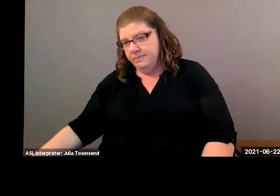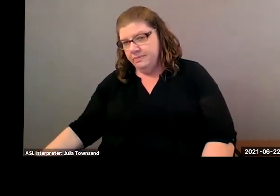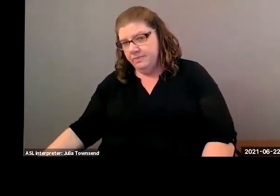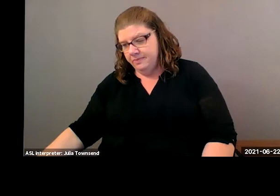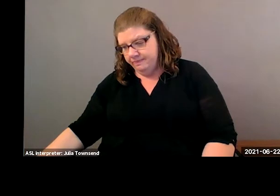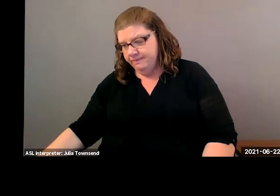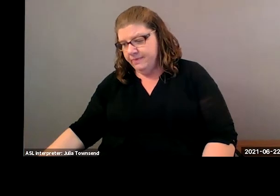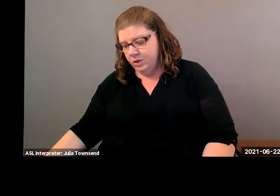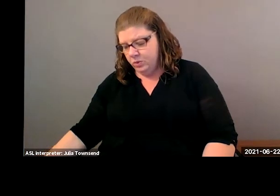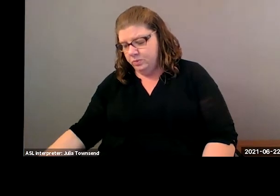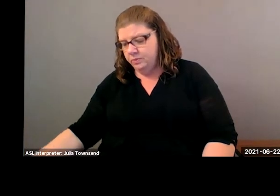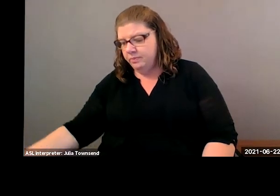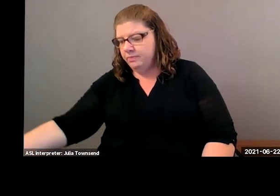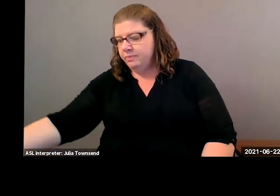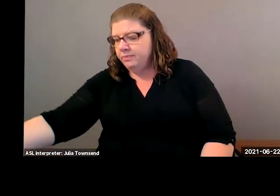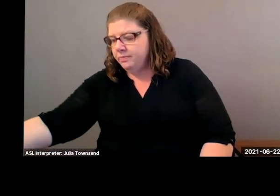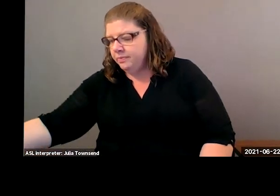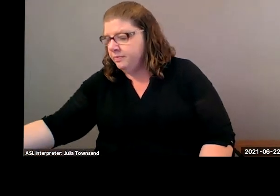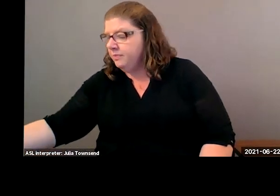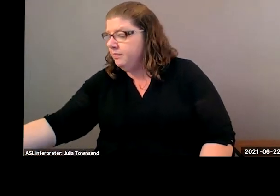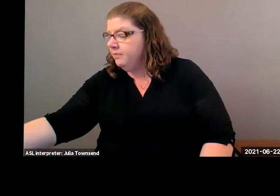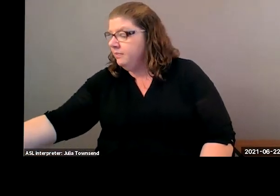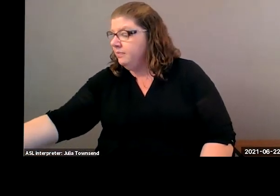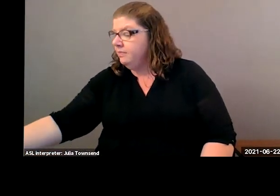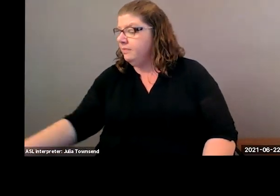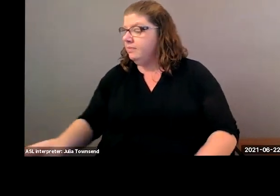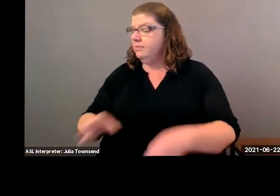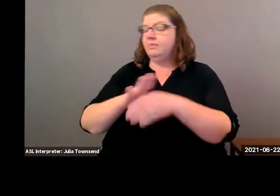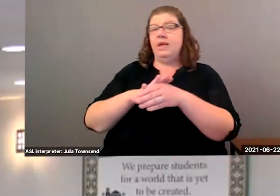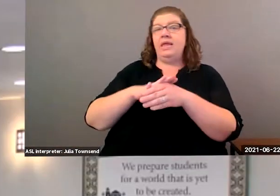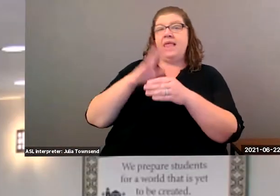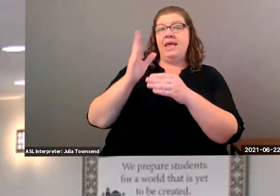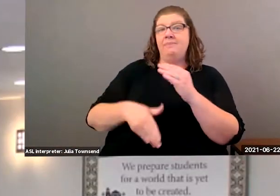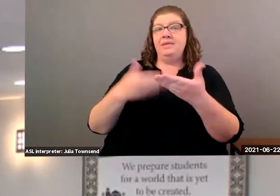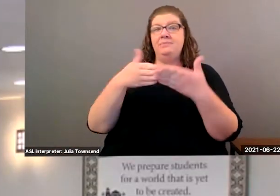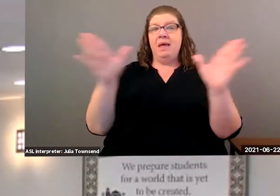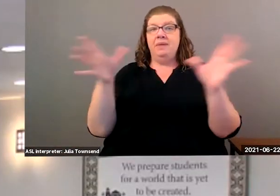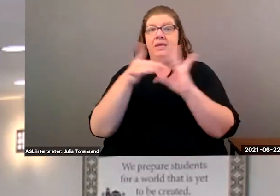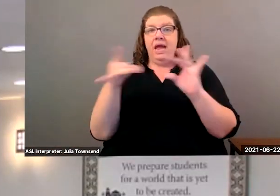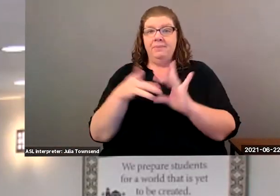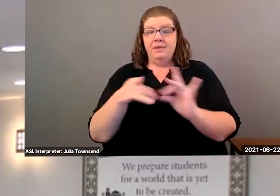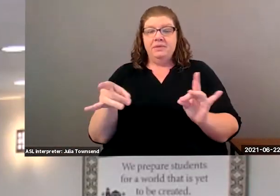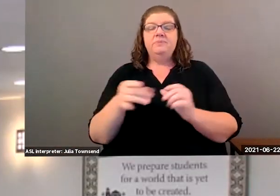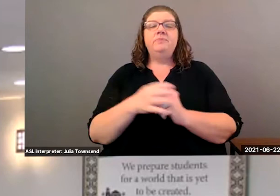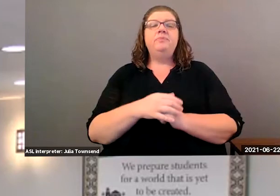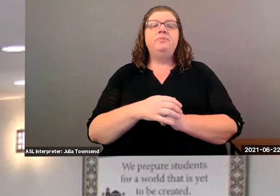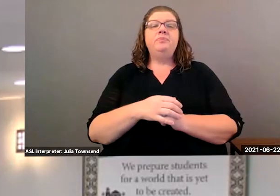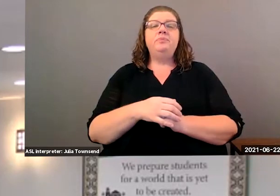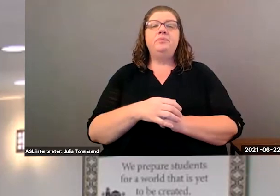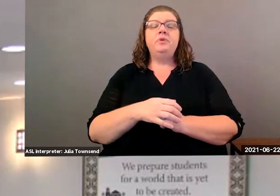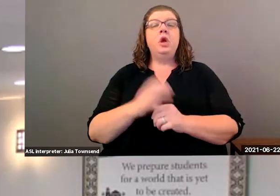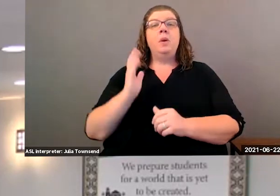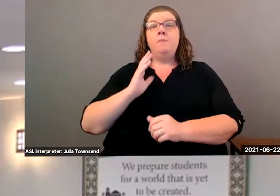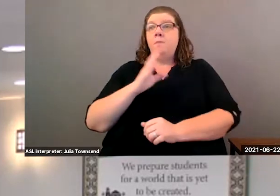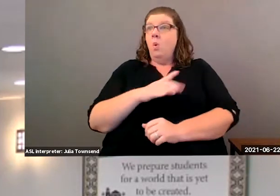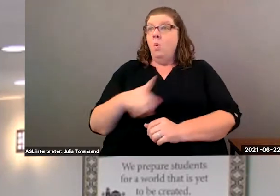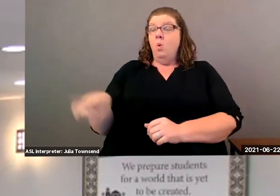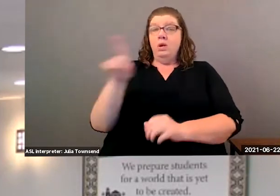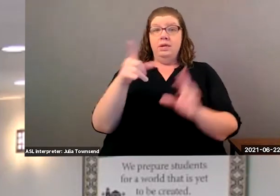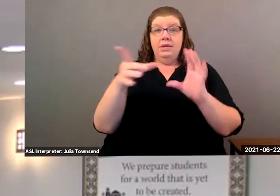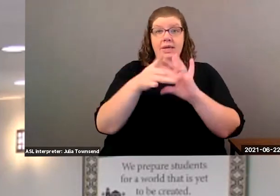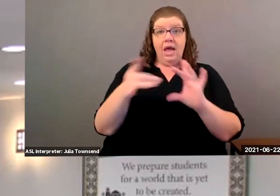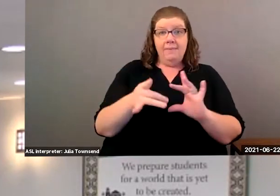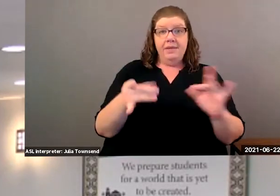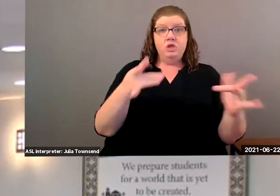Thank you. And that concludes public comment on this item. Thank you so much. Board members, do you have any comments or concerns or